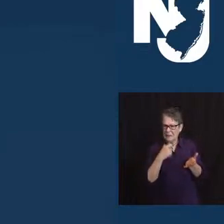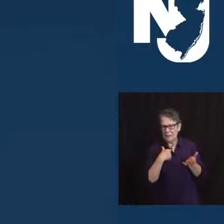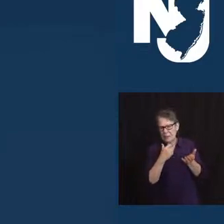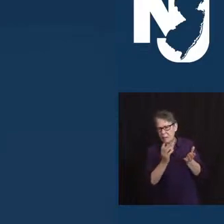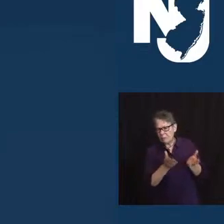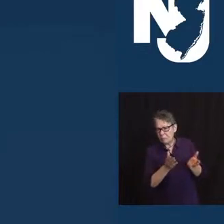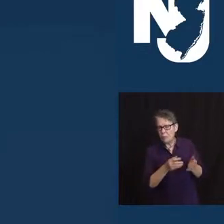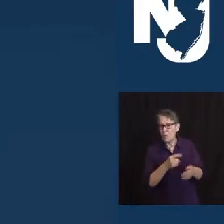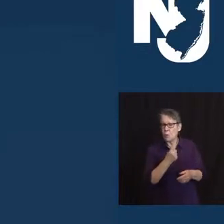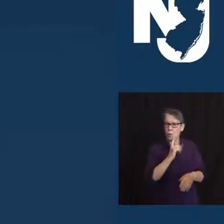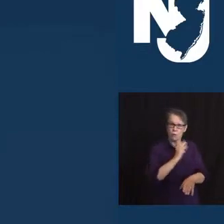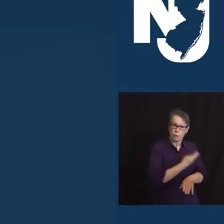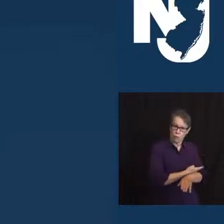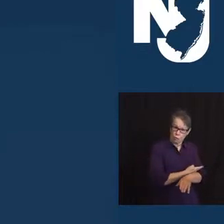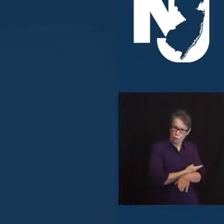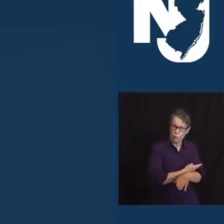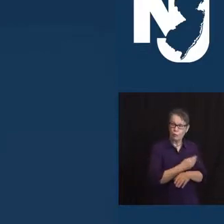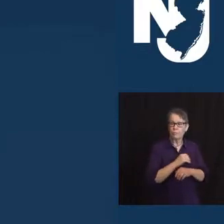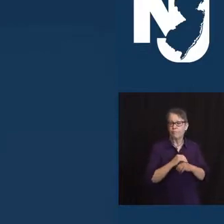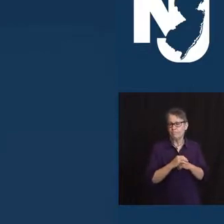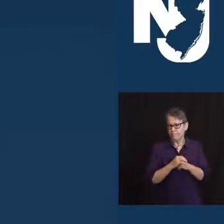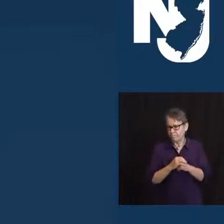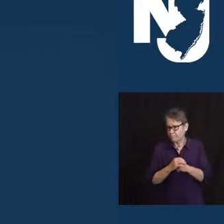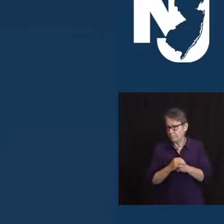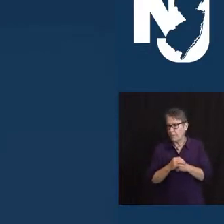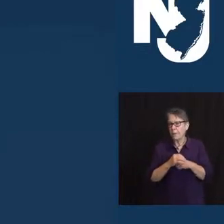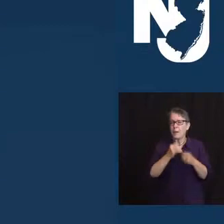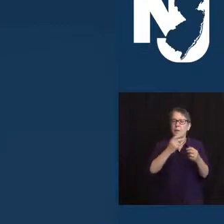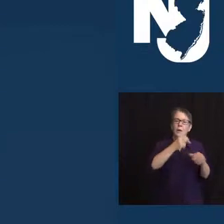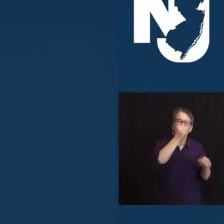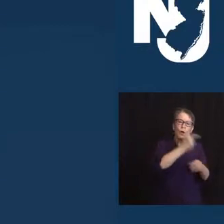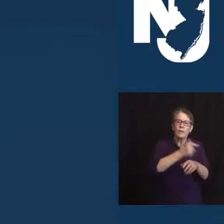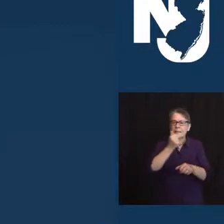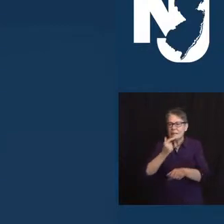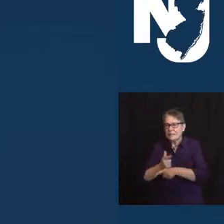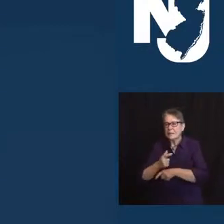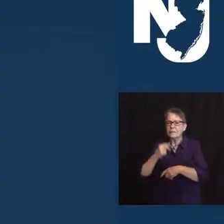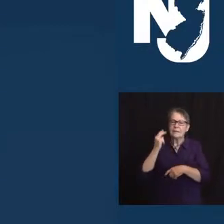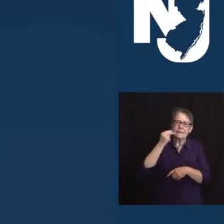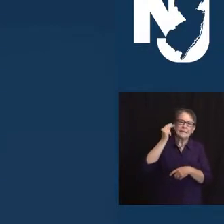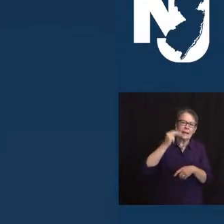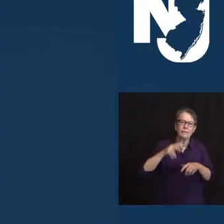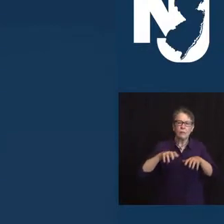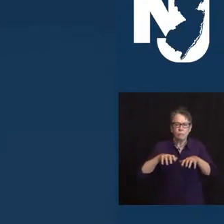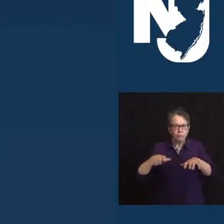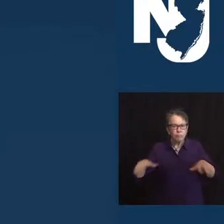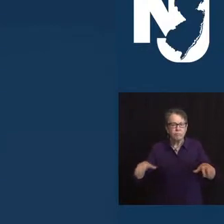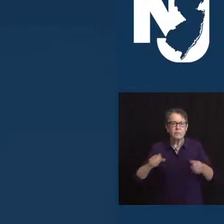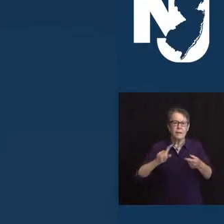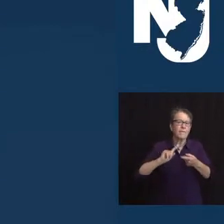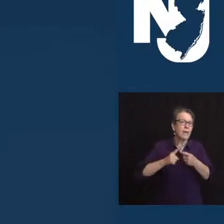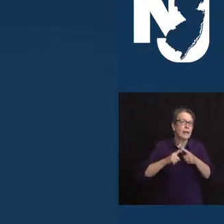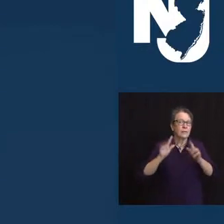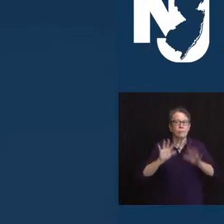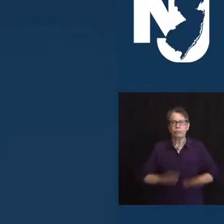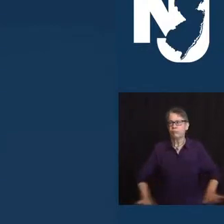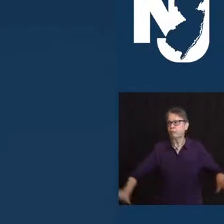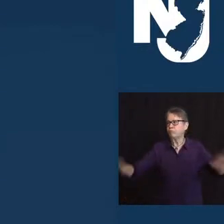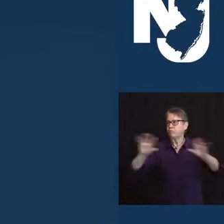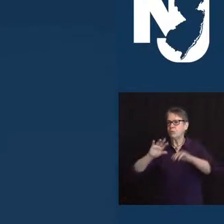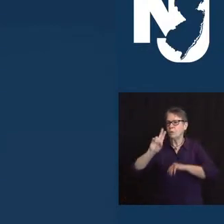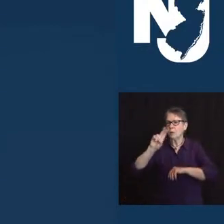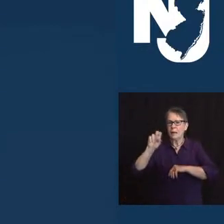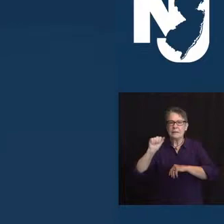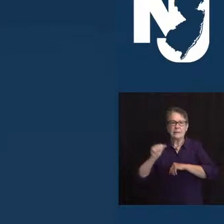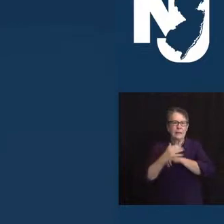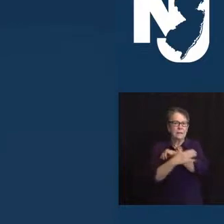her siblings and numerous nieces and nephews and countless friends, not only here in New Jersey, but across the country, back in India, and